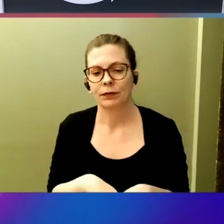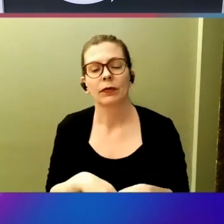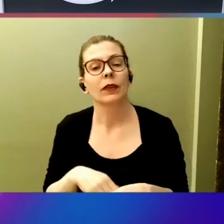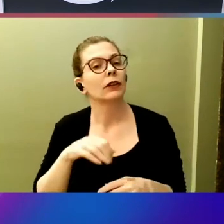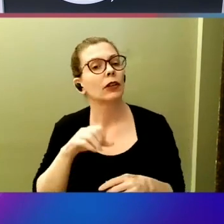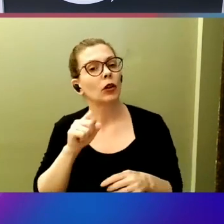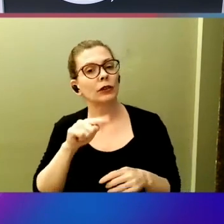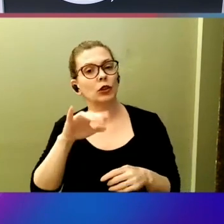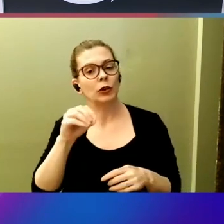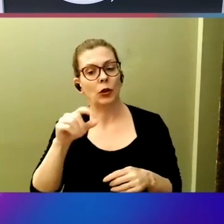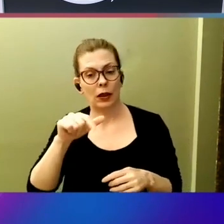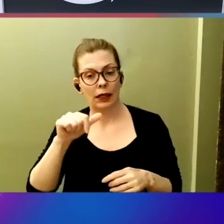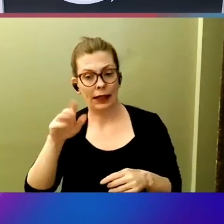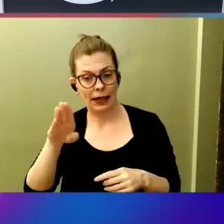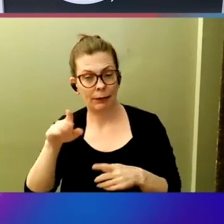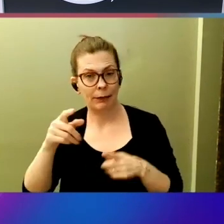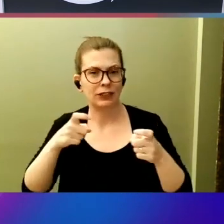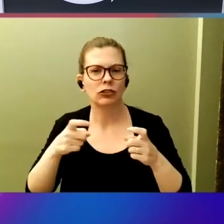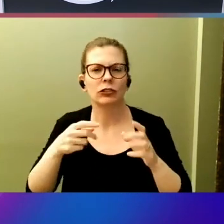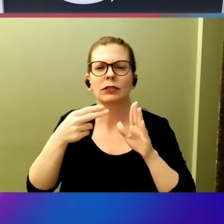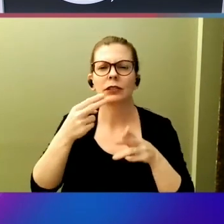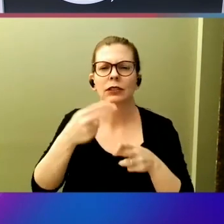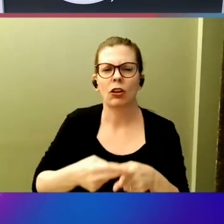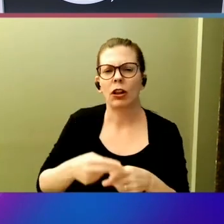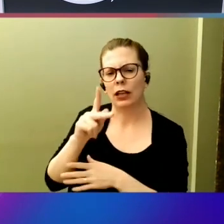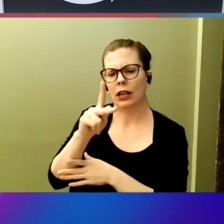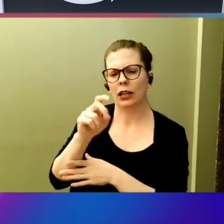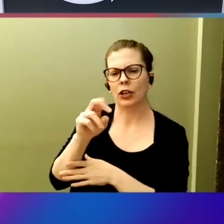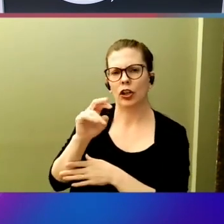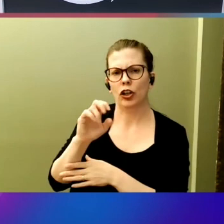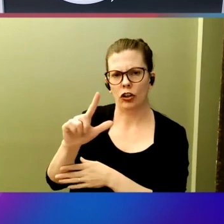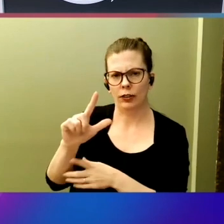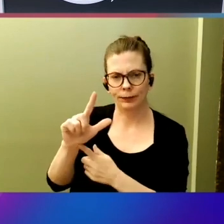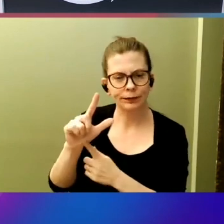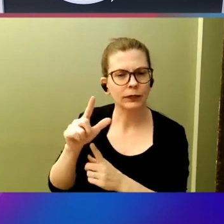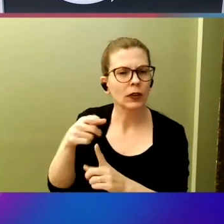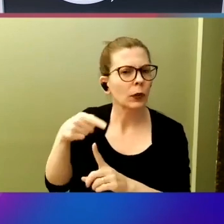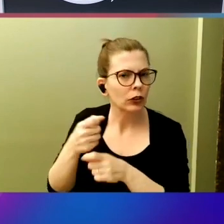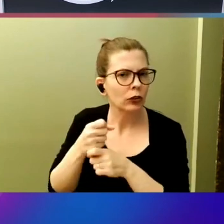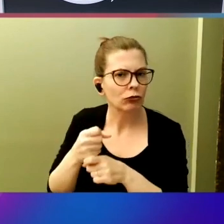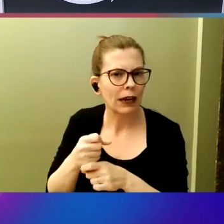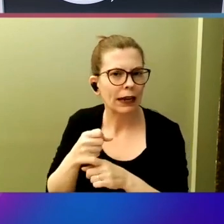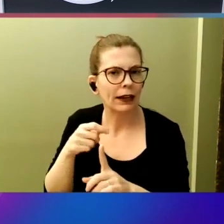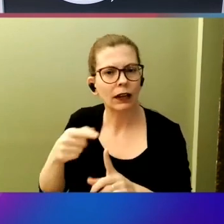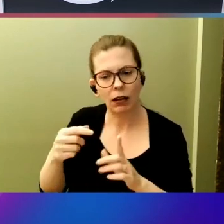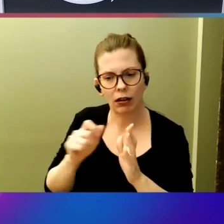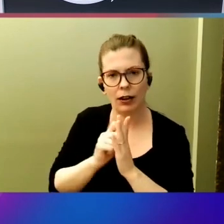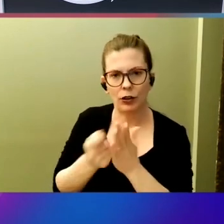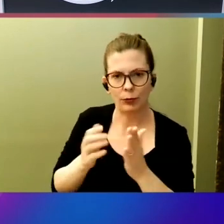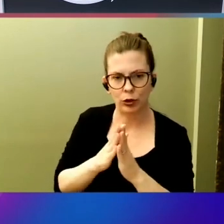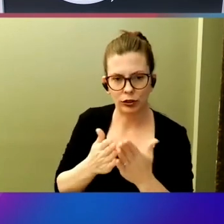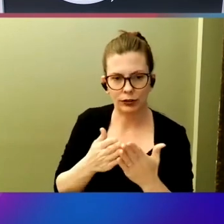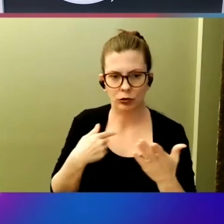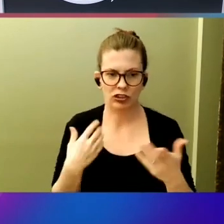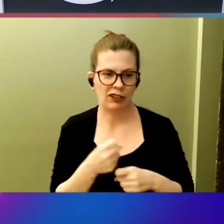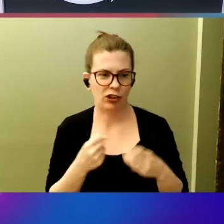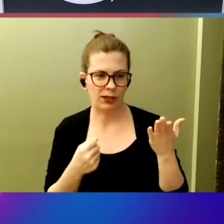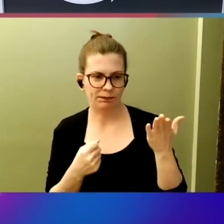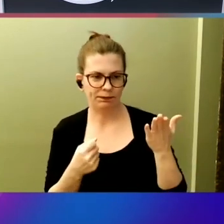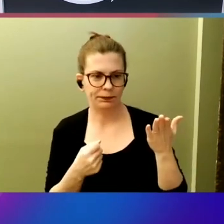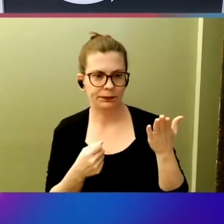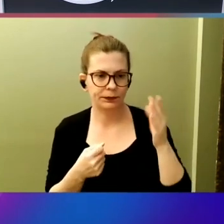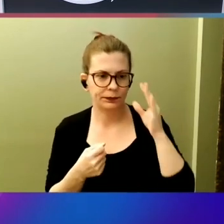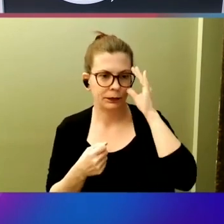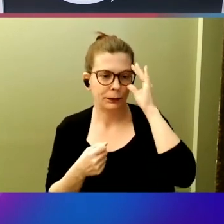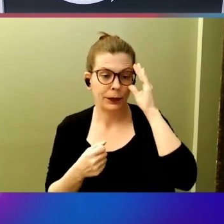manages what's called this kernel, where when you're creating a notebook, which I've done here, you can hop up to that top